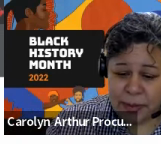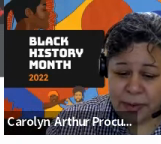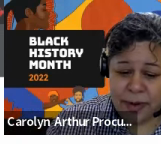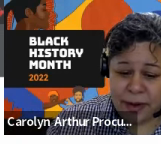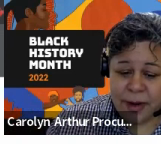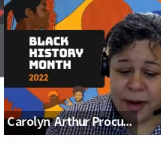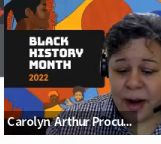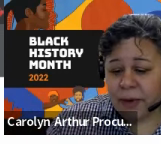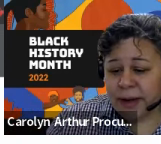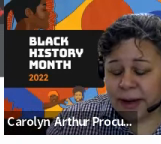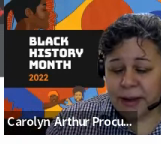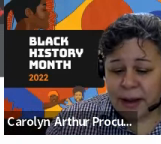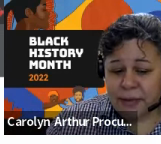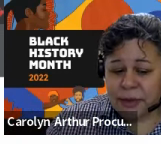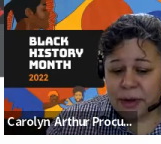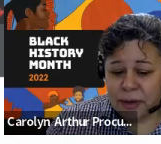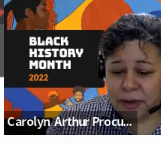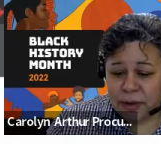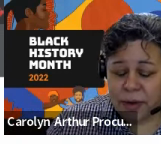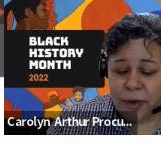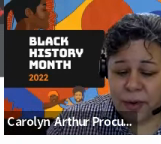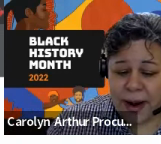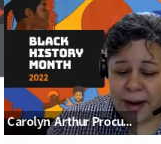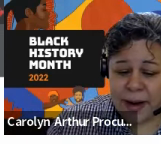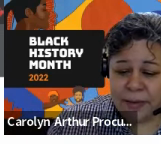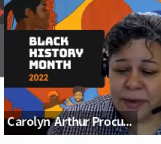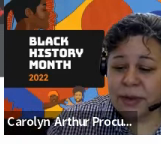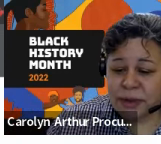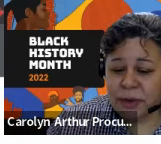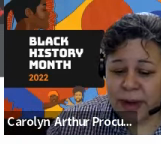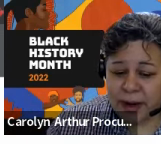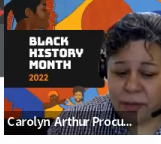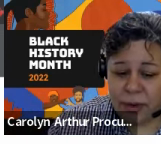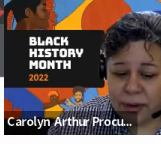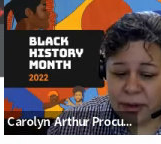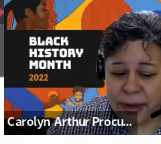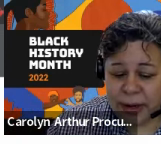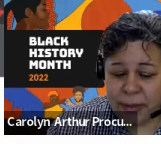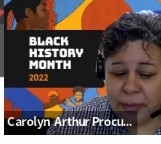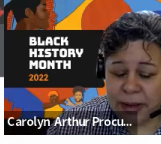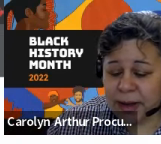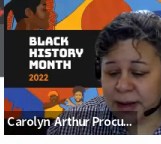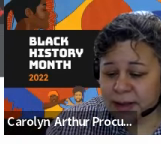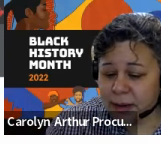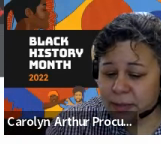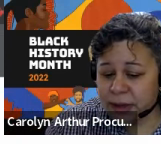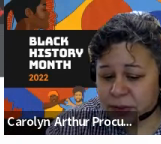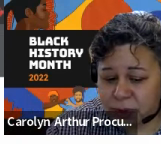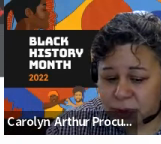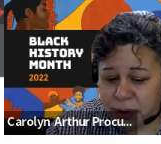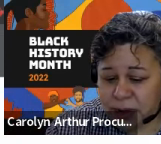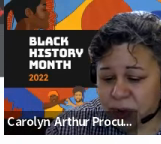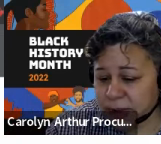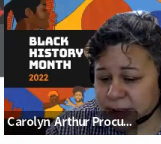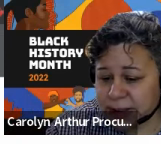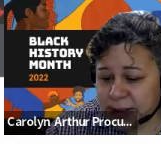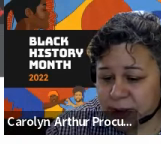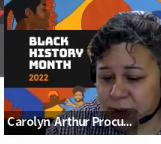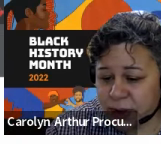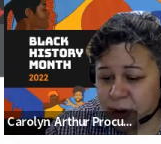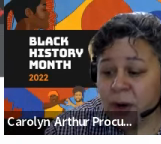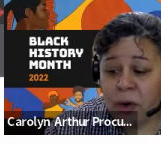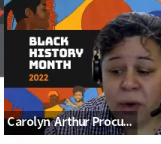those people. I want to get them to know who I am so they will think about me the next time they do a source